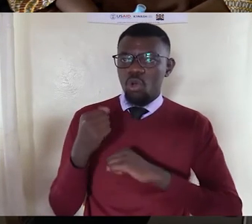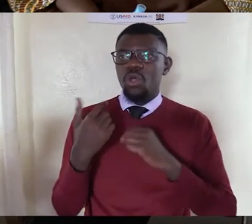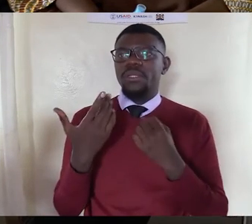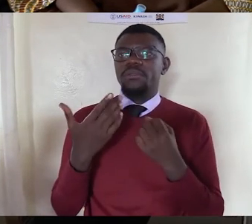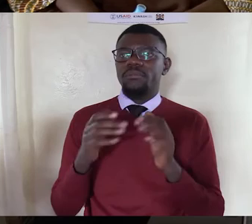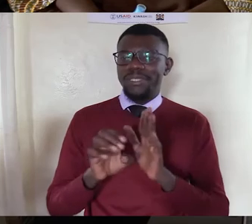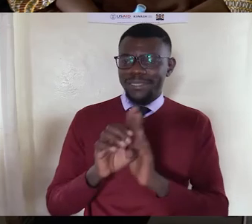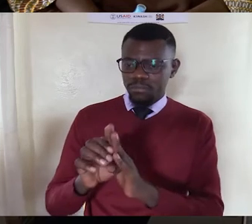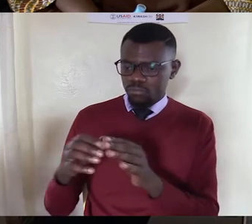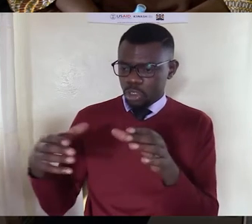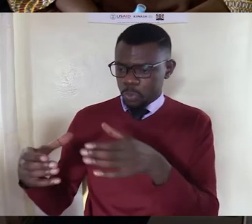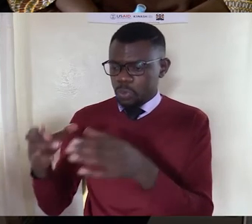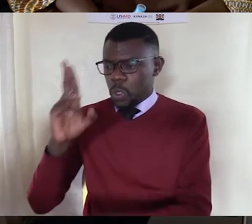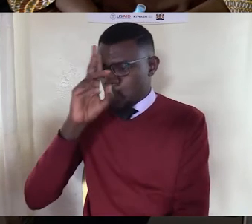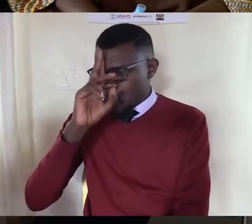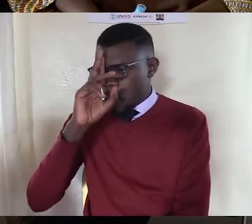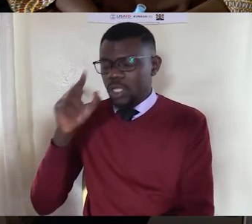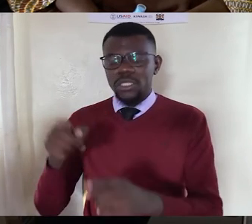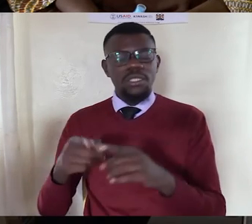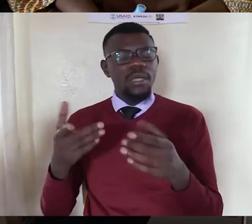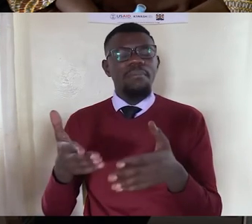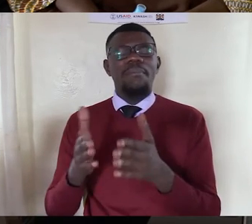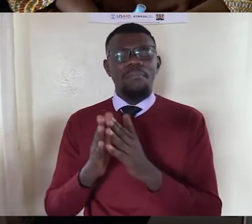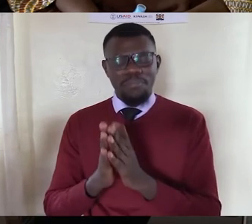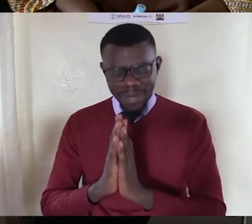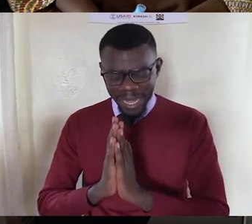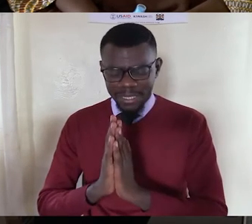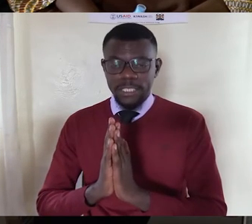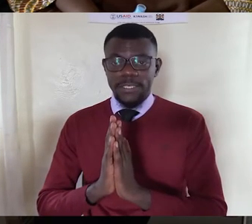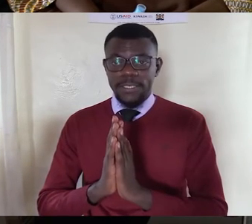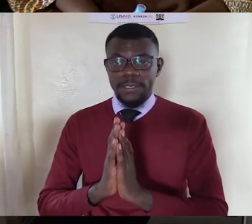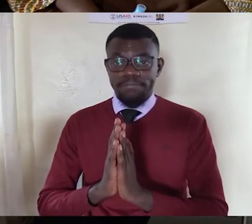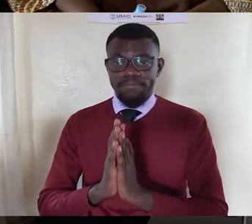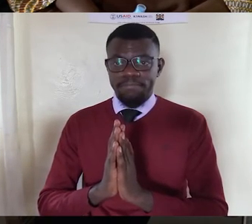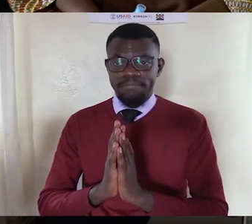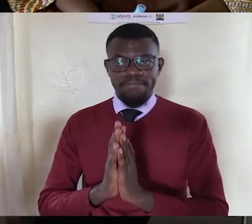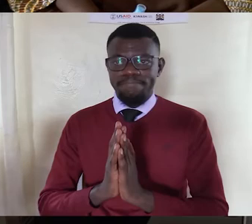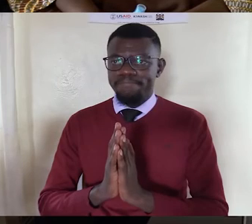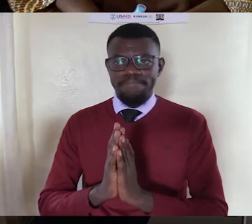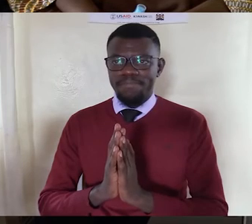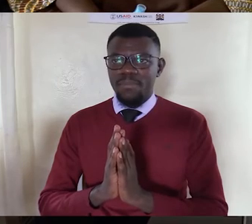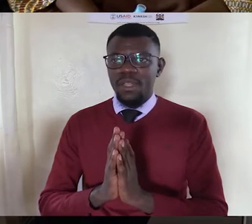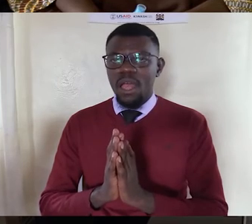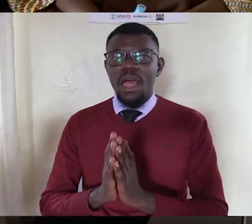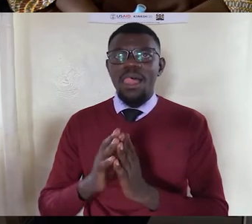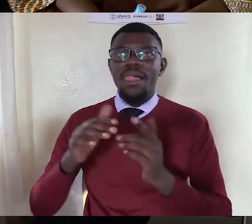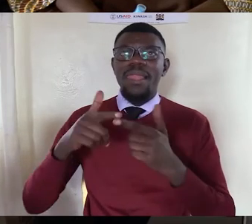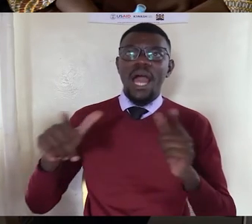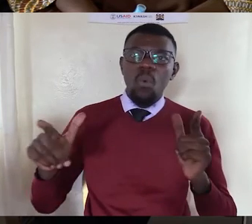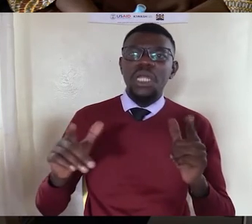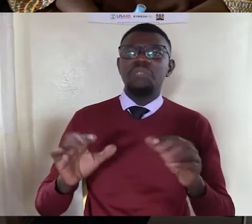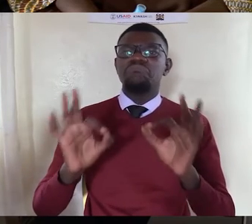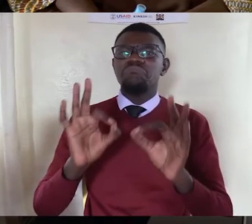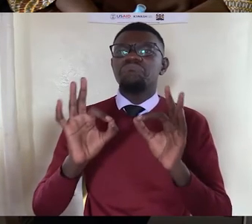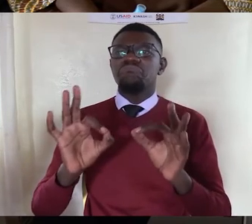the police, and our hope and prayer is that it will stop being good things on paper. It has stopped being good commitments